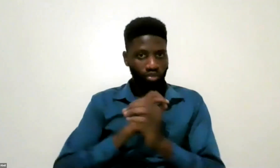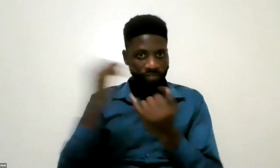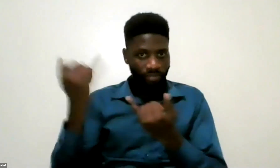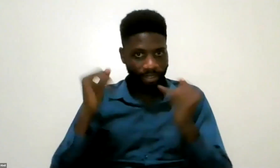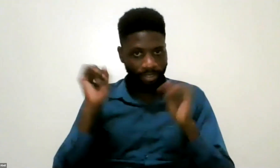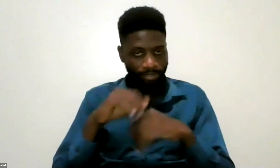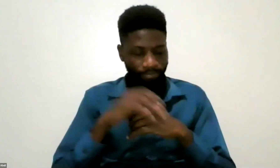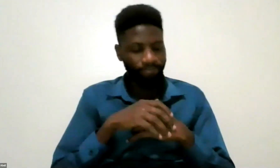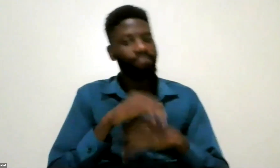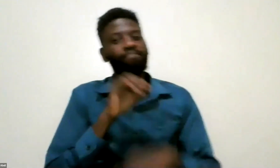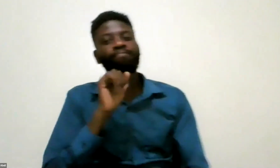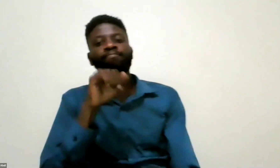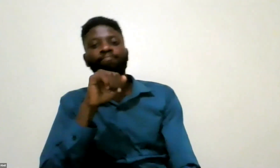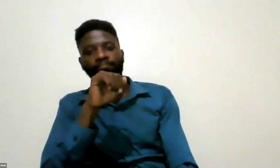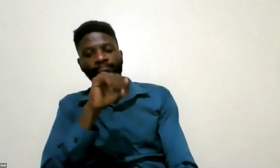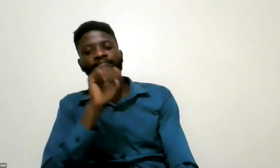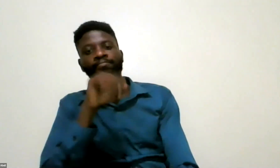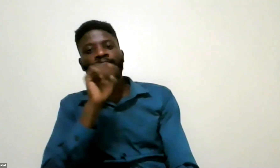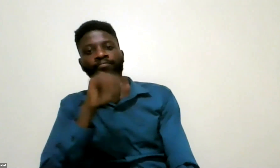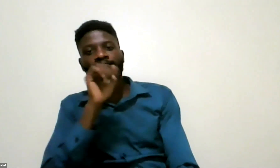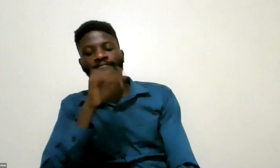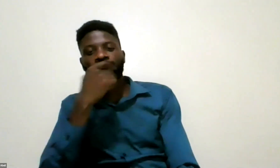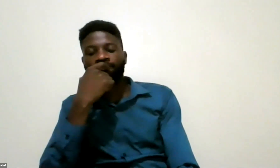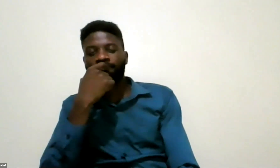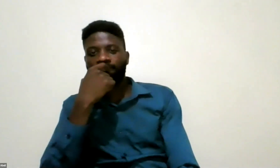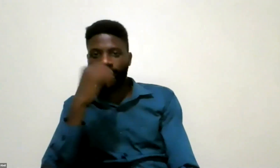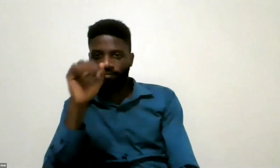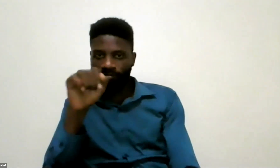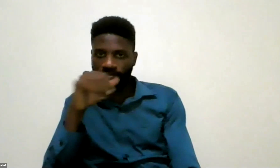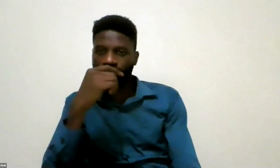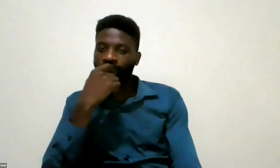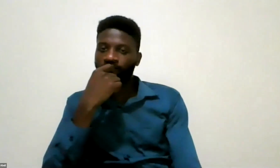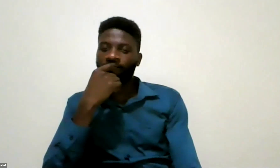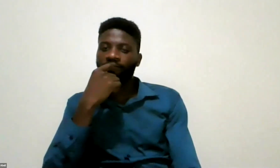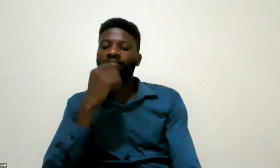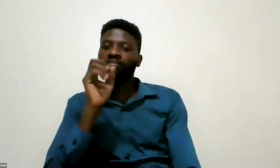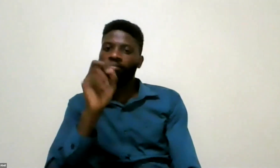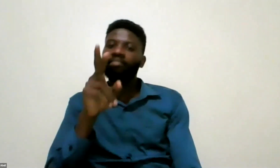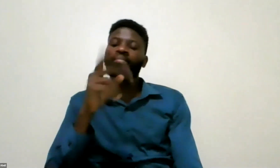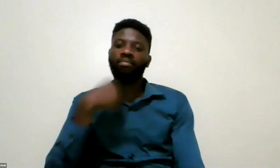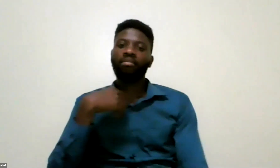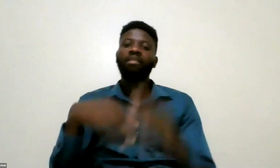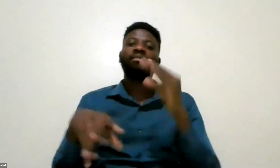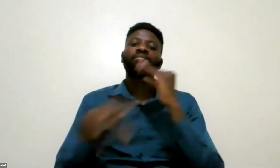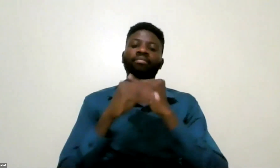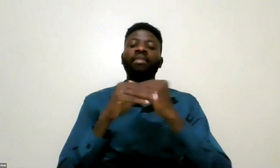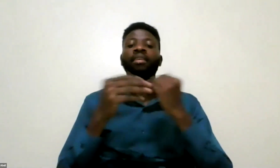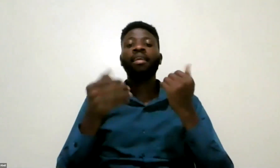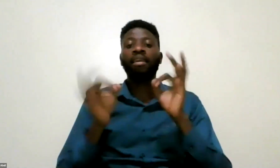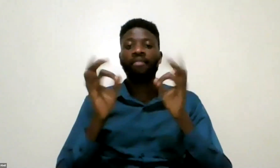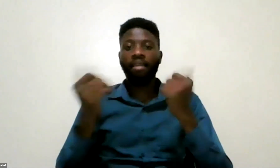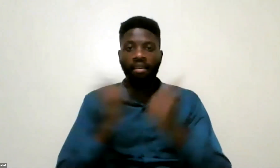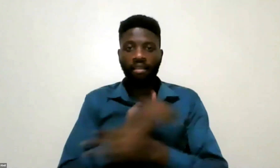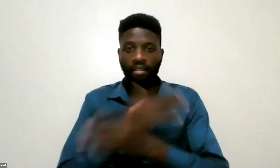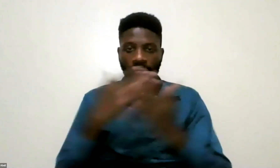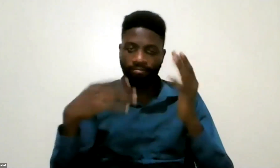Yeah. Yes. Yeah, so just go on. I will add on if anything is left out.